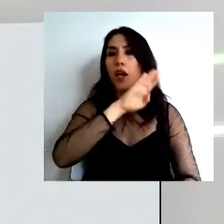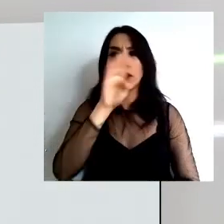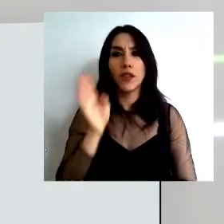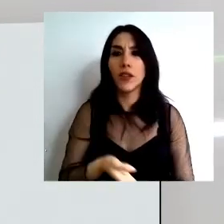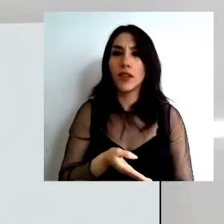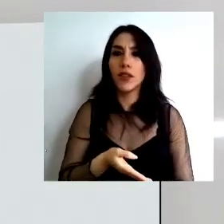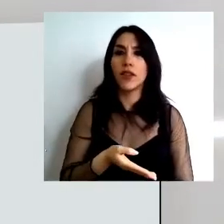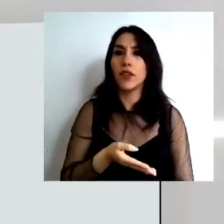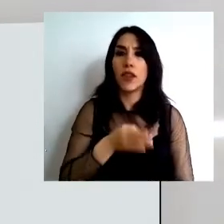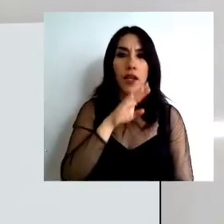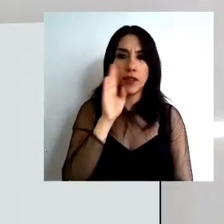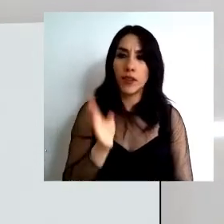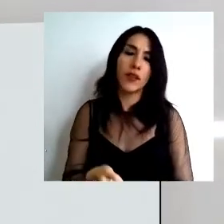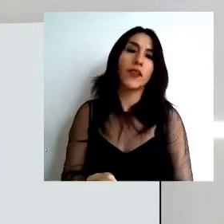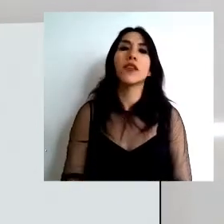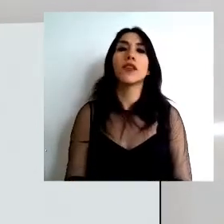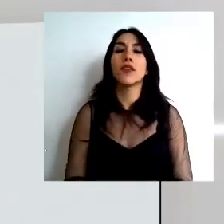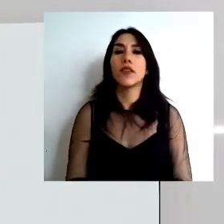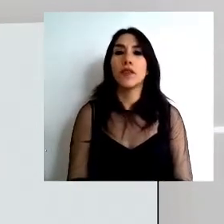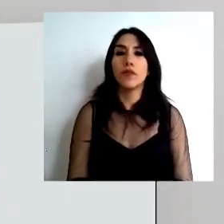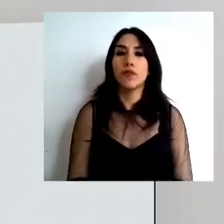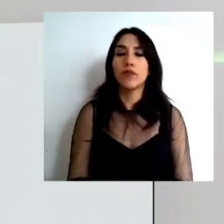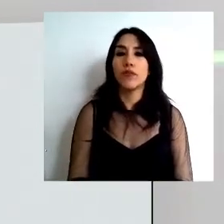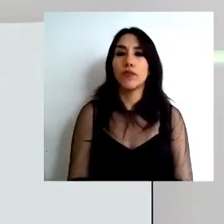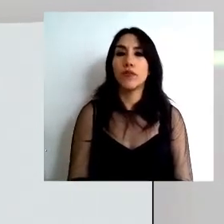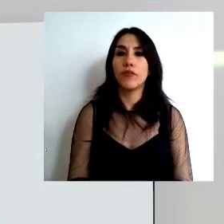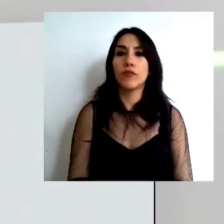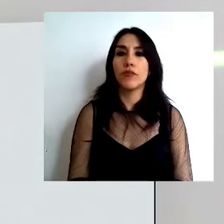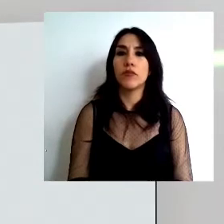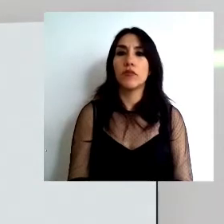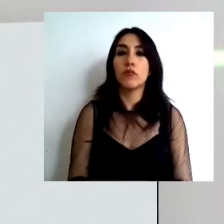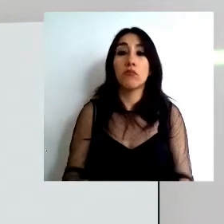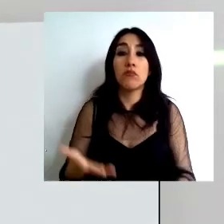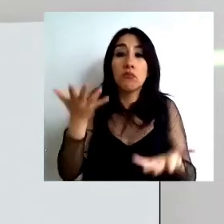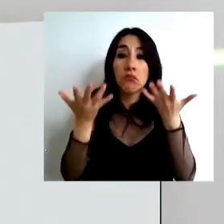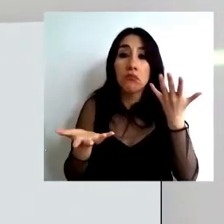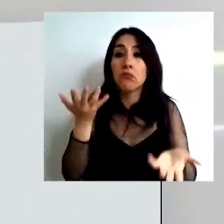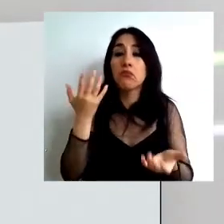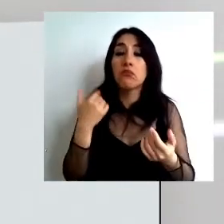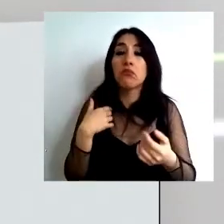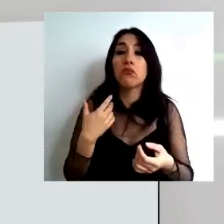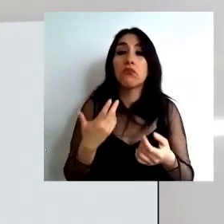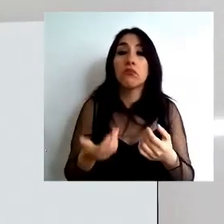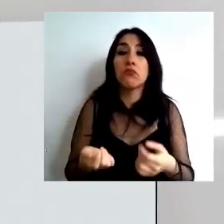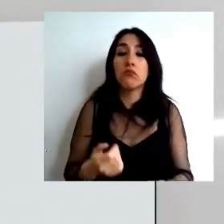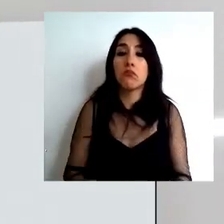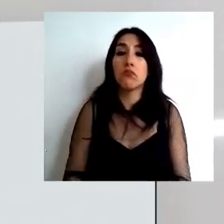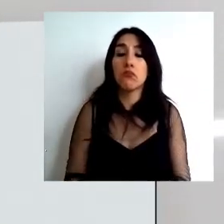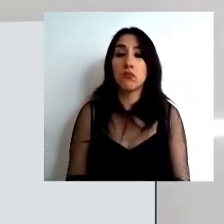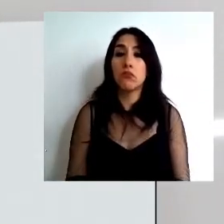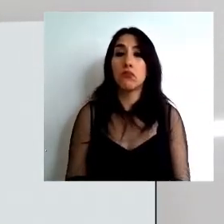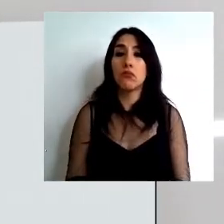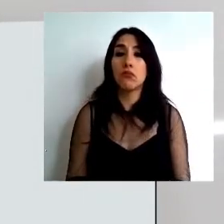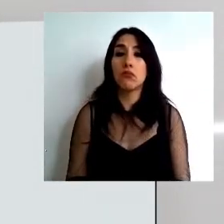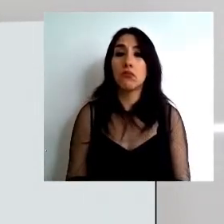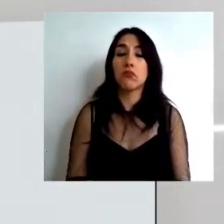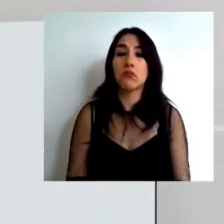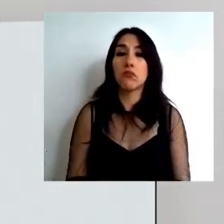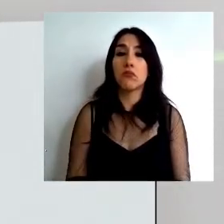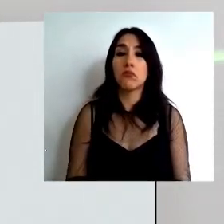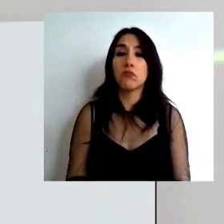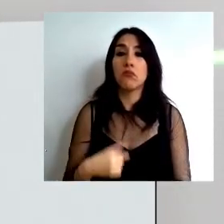I'm the person who gives the mission and who stands for the